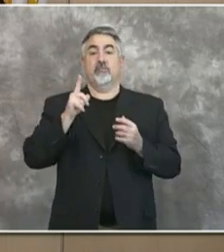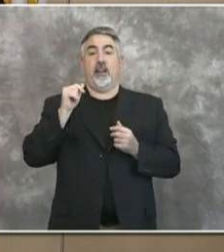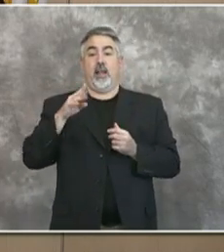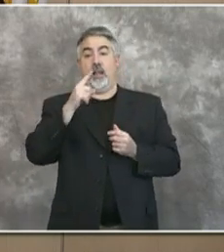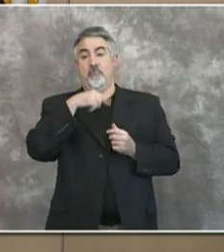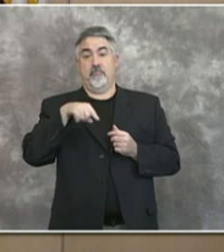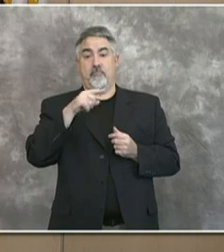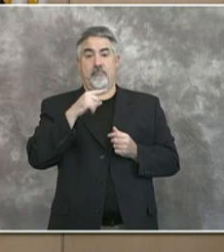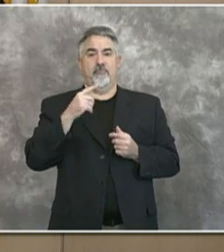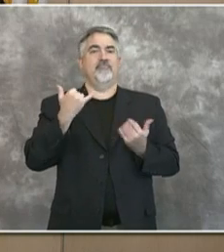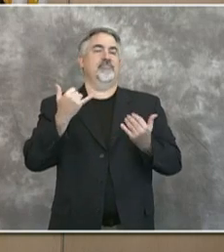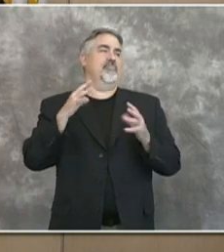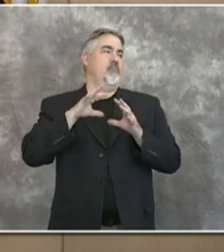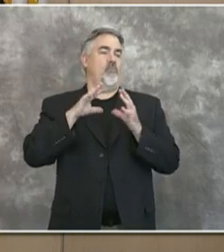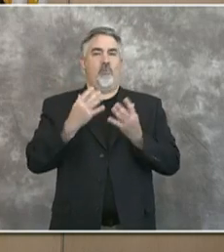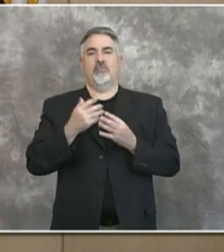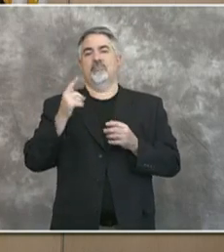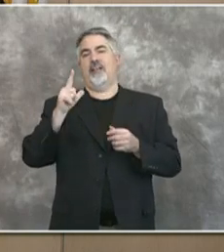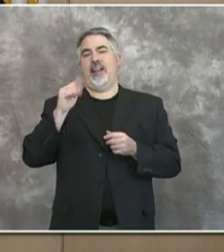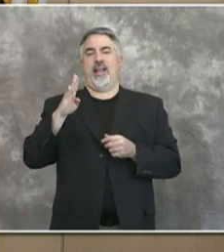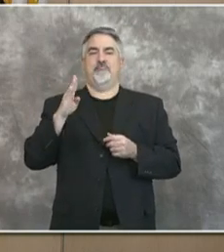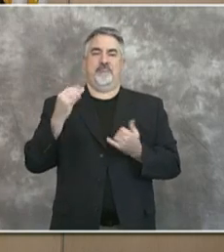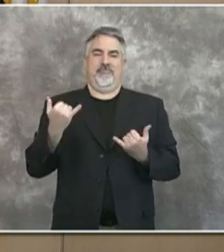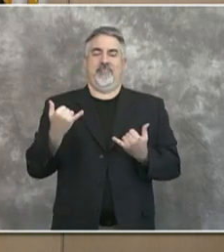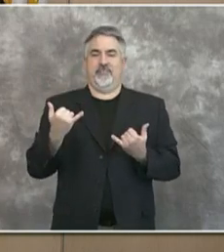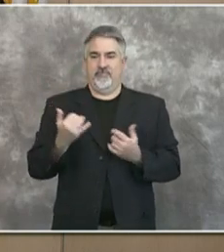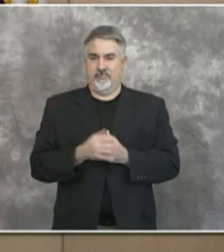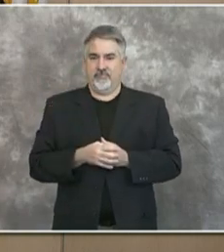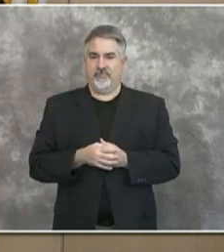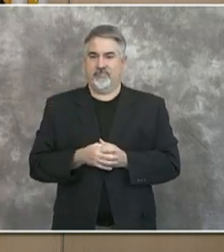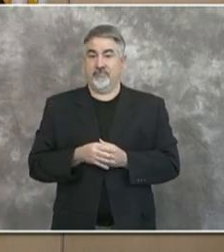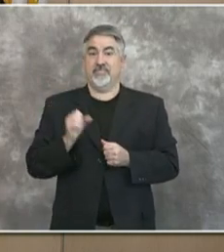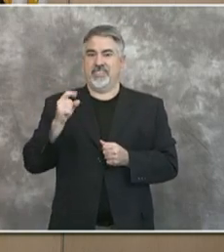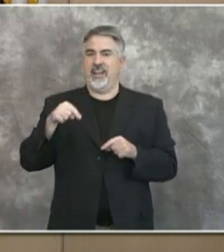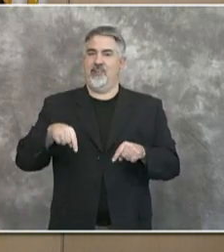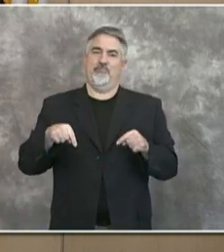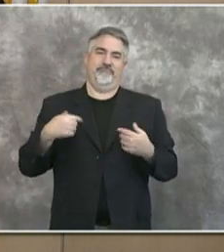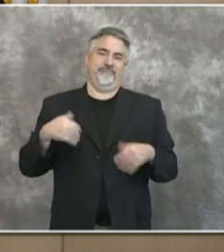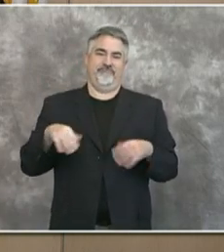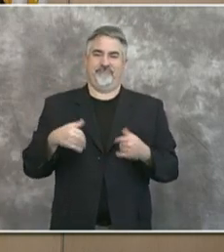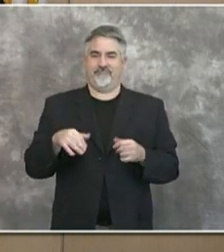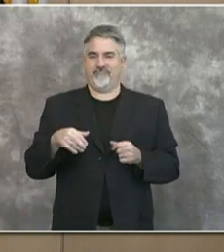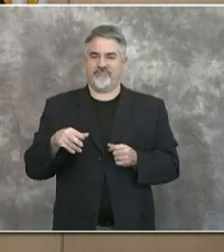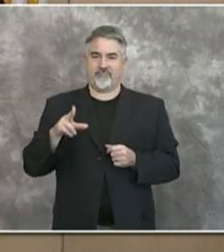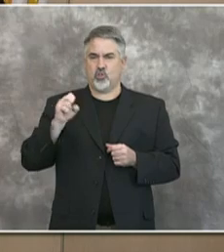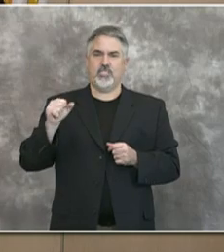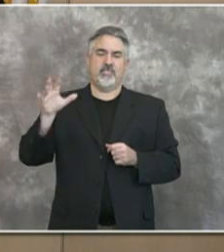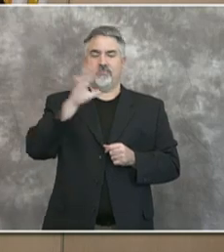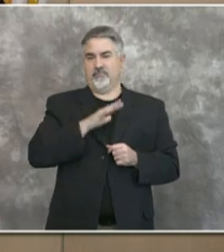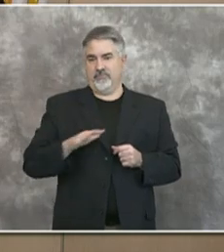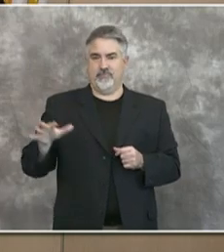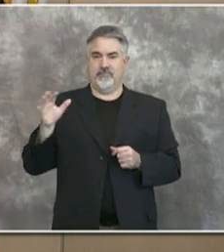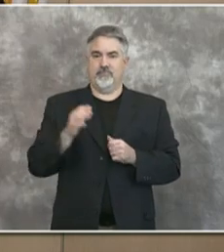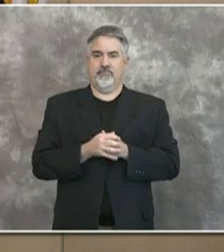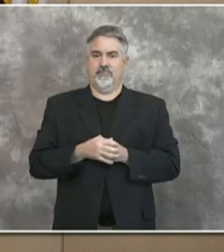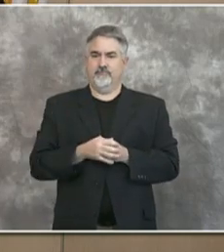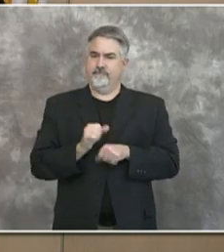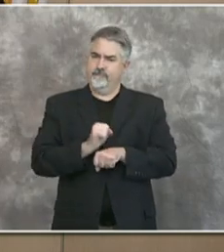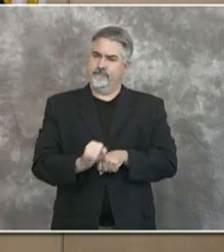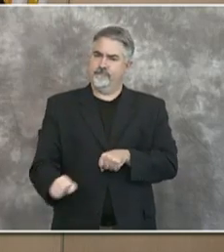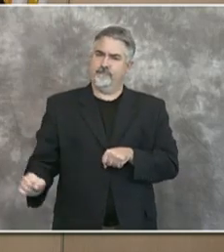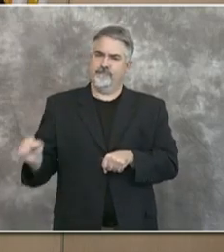thank the laboratory professionals in San Diego County and across the country for their hard work to detect and